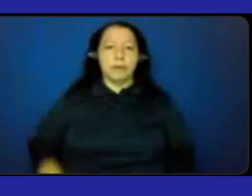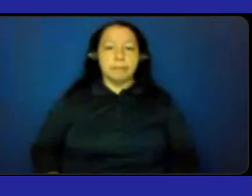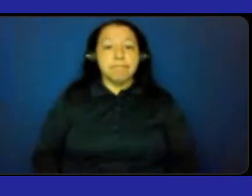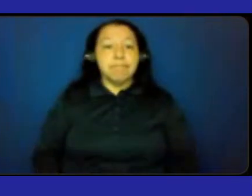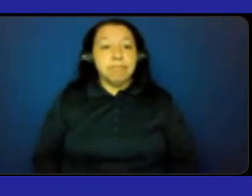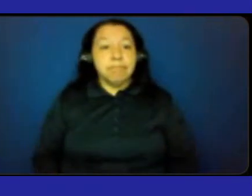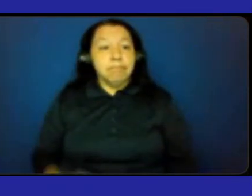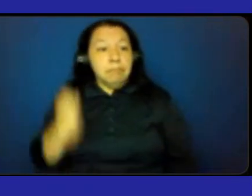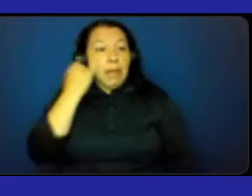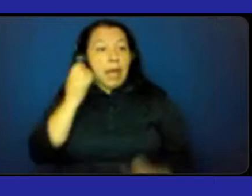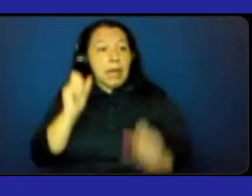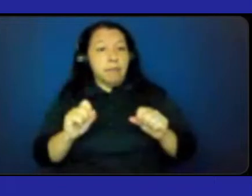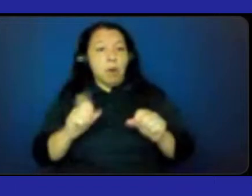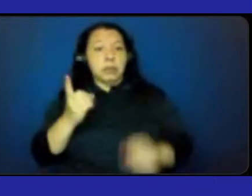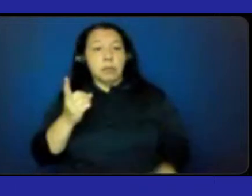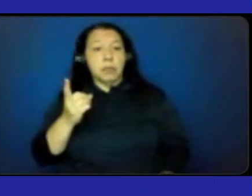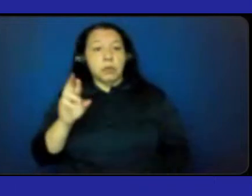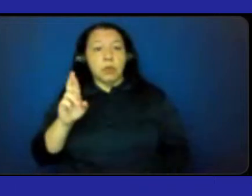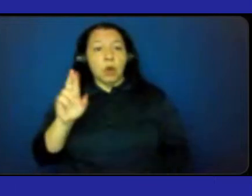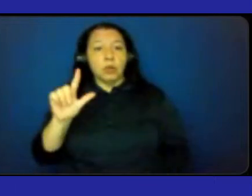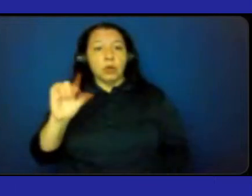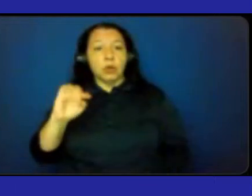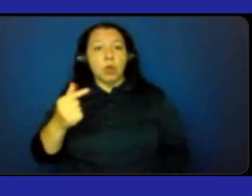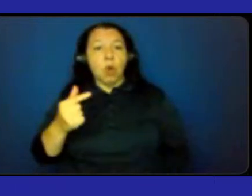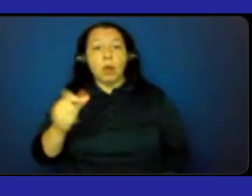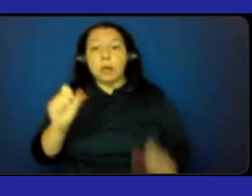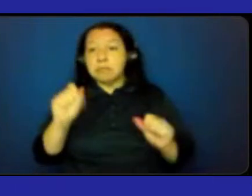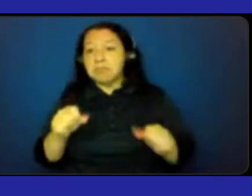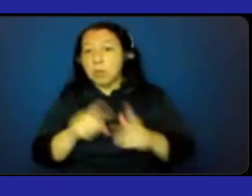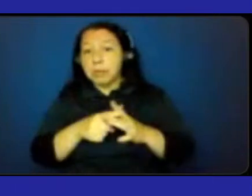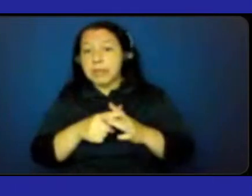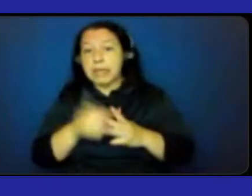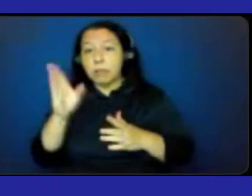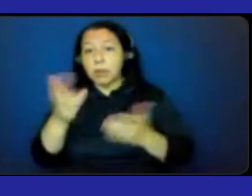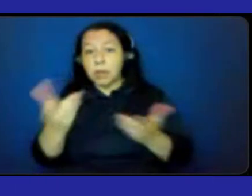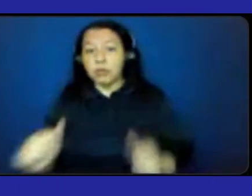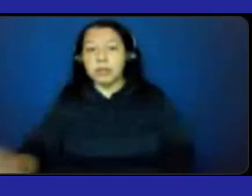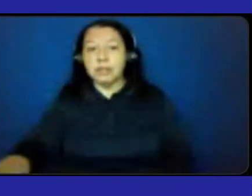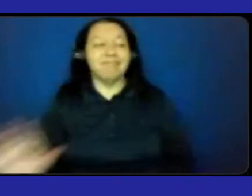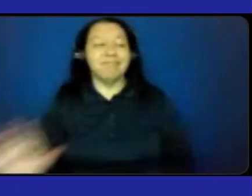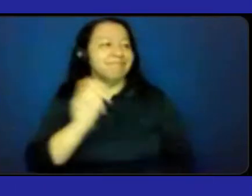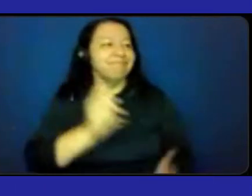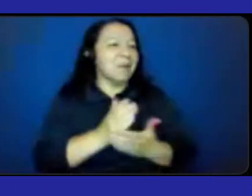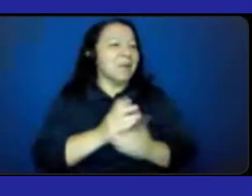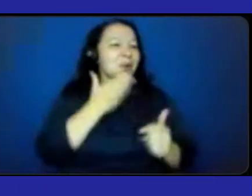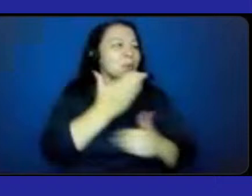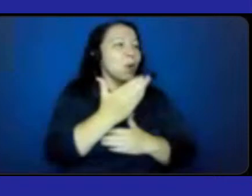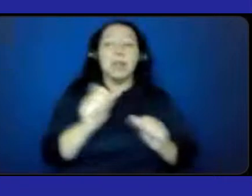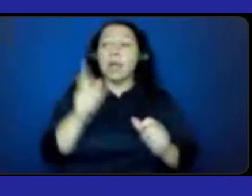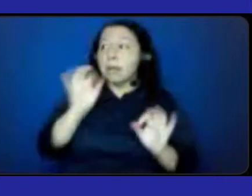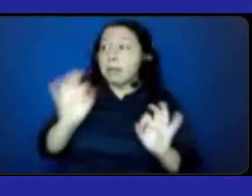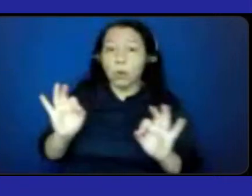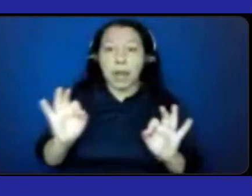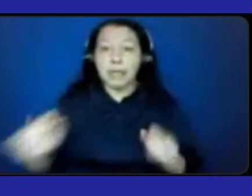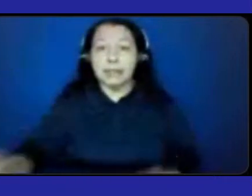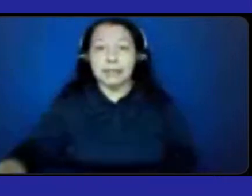And if we can, Dr. Long, if we can begin the presentation. Hi, good morning. Can you hear me okay? Your mic